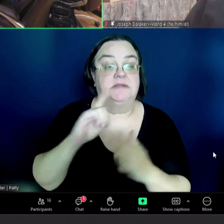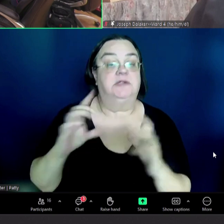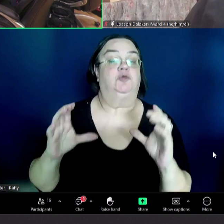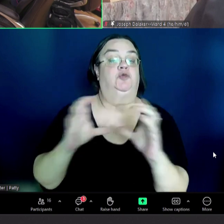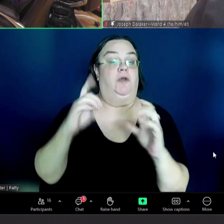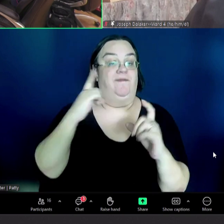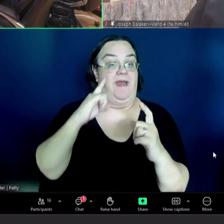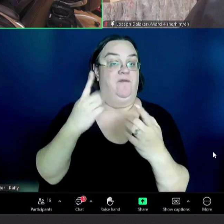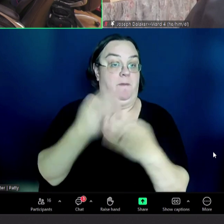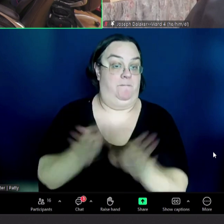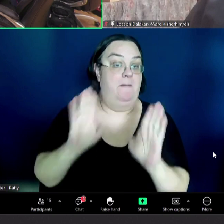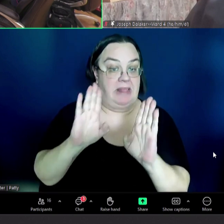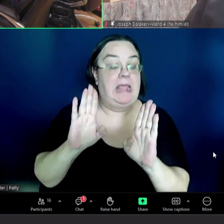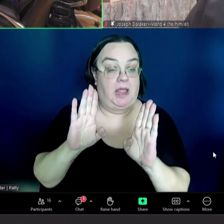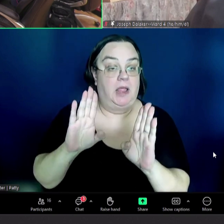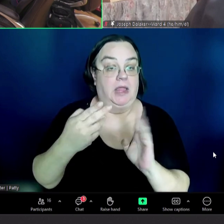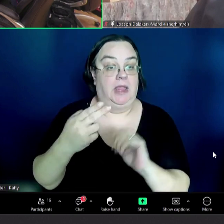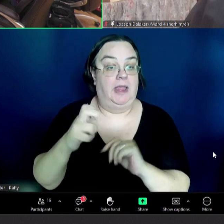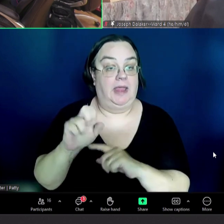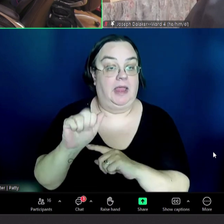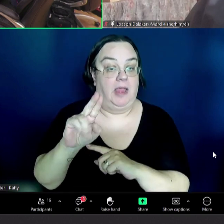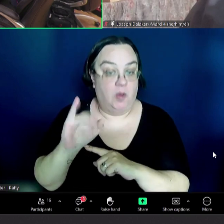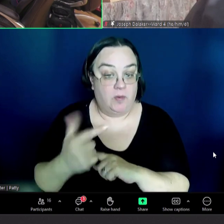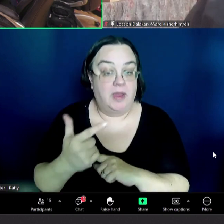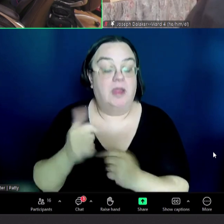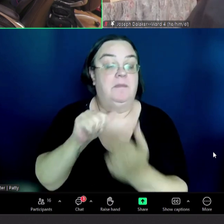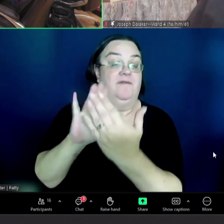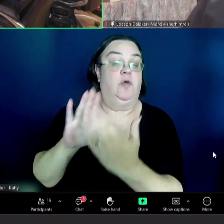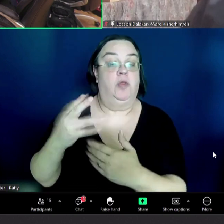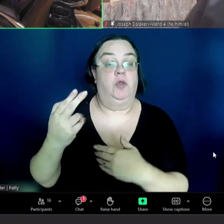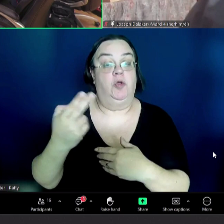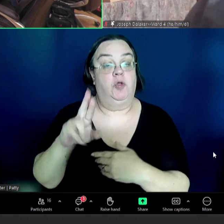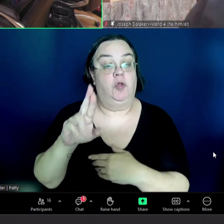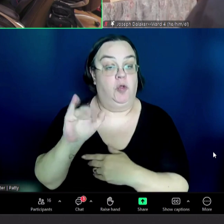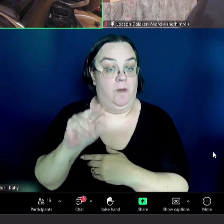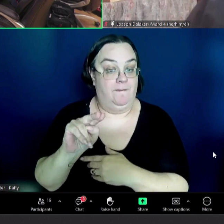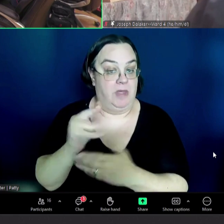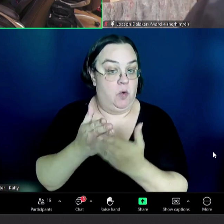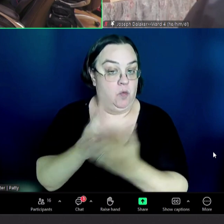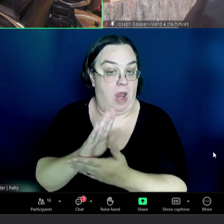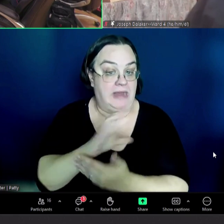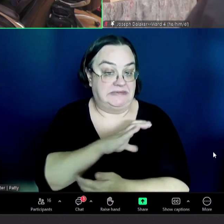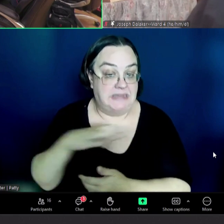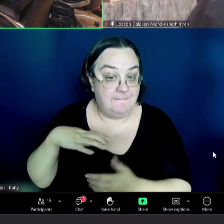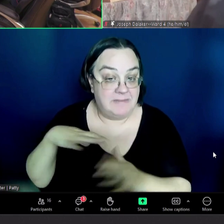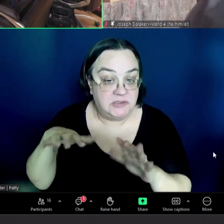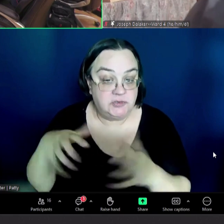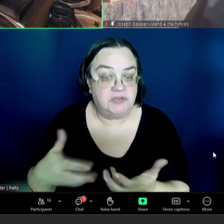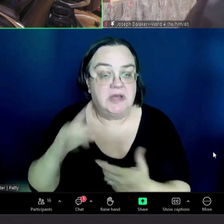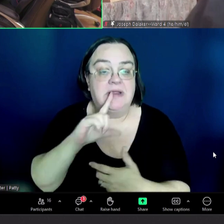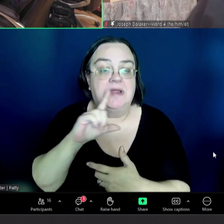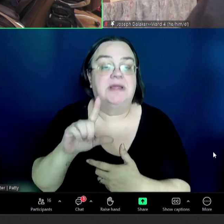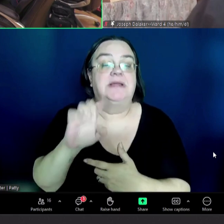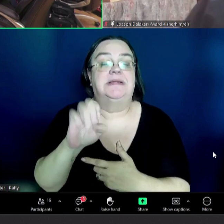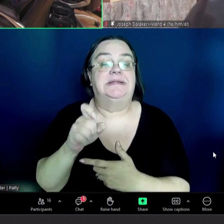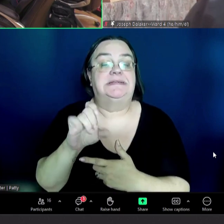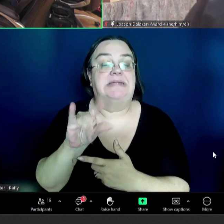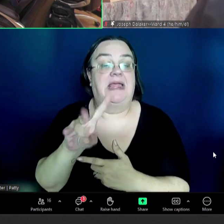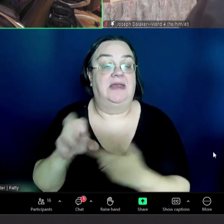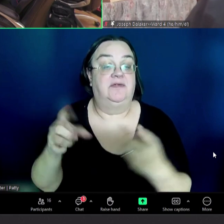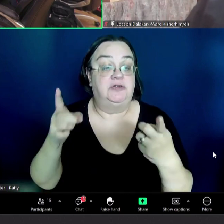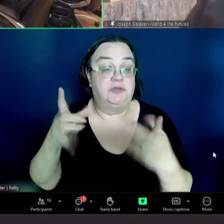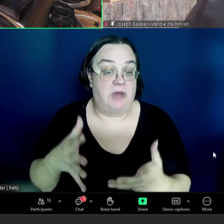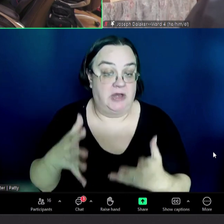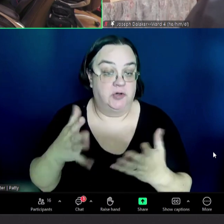the Human Rights Commission, it's actually the executive director bringing the case at that point. So the complaining person is